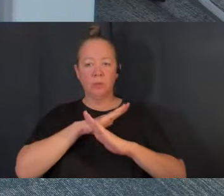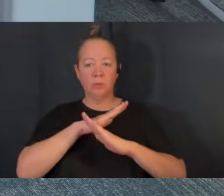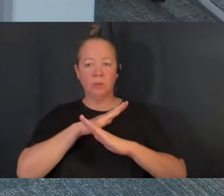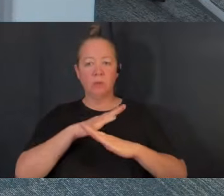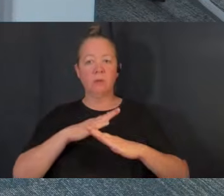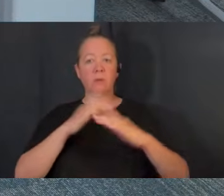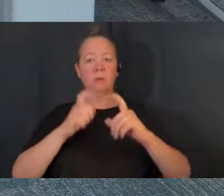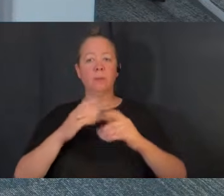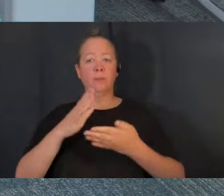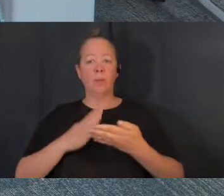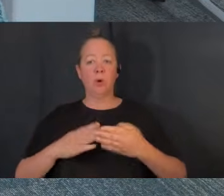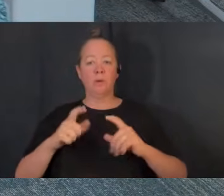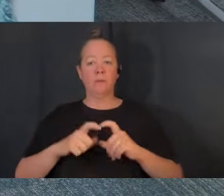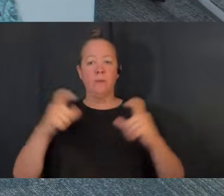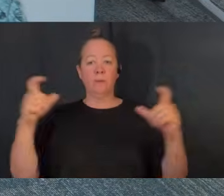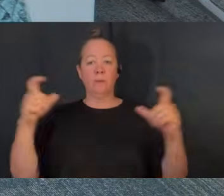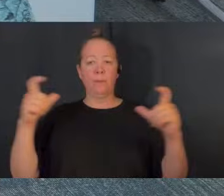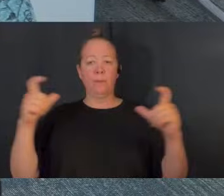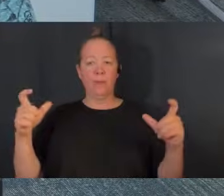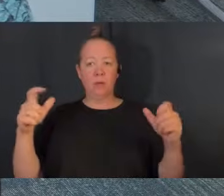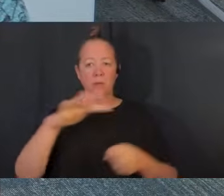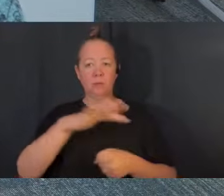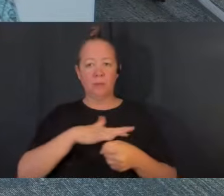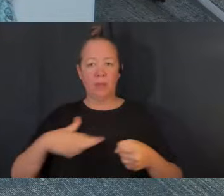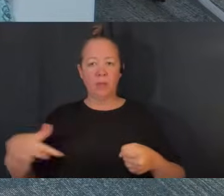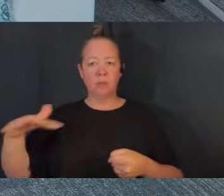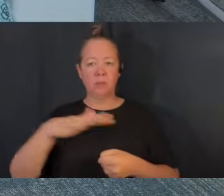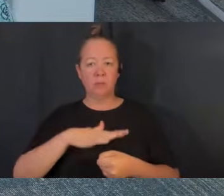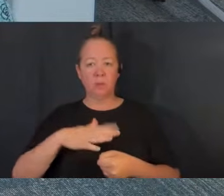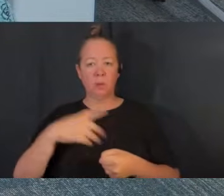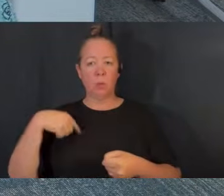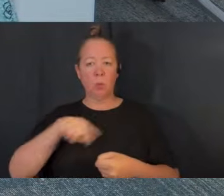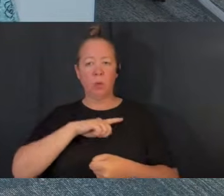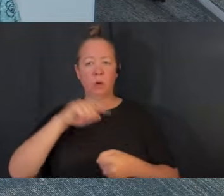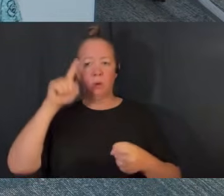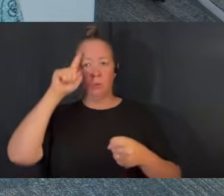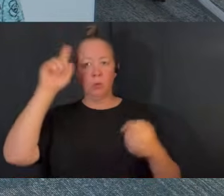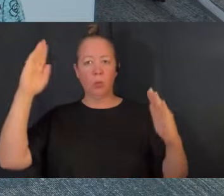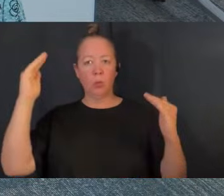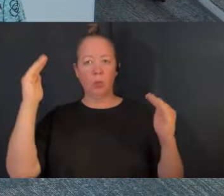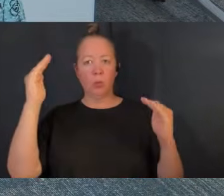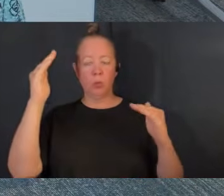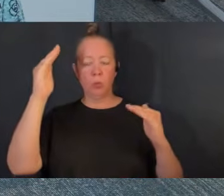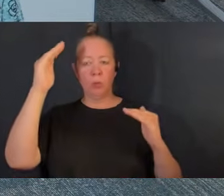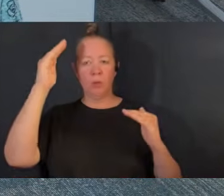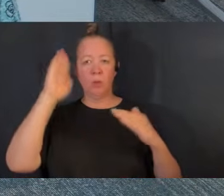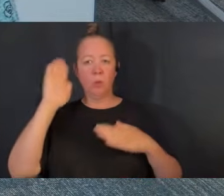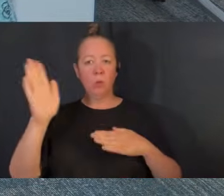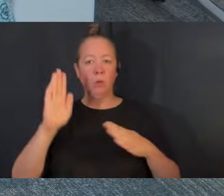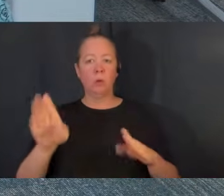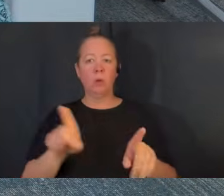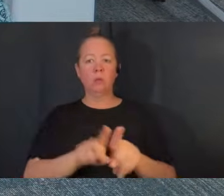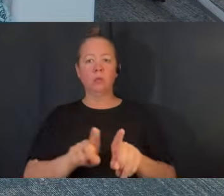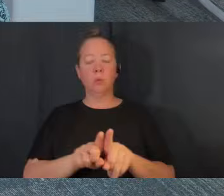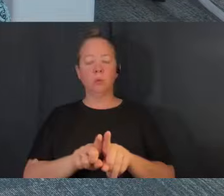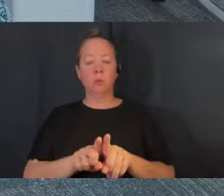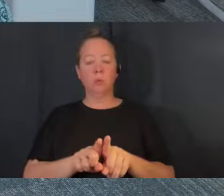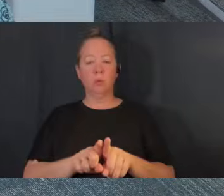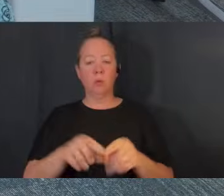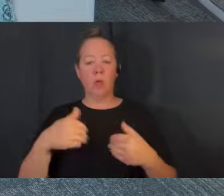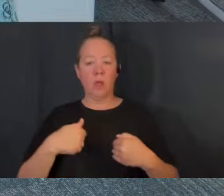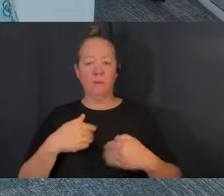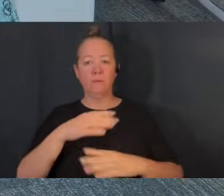larger space that we are hoping will also have